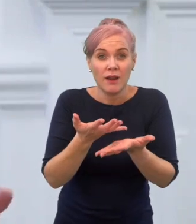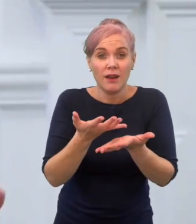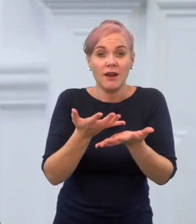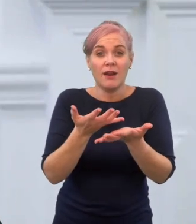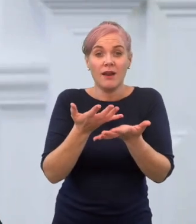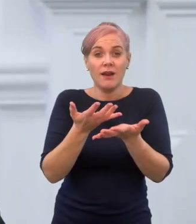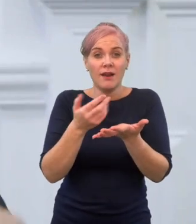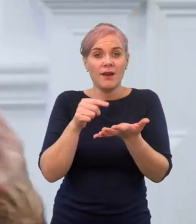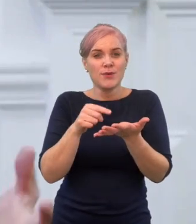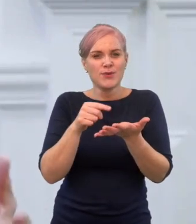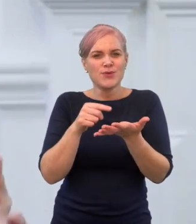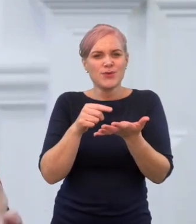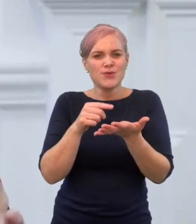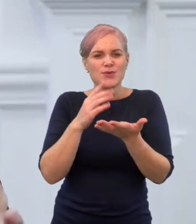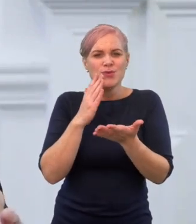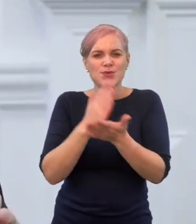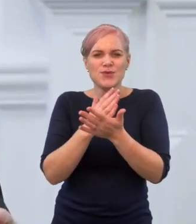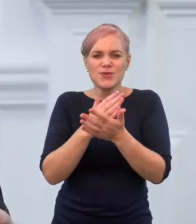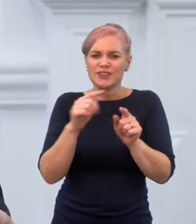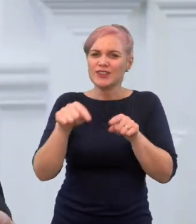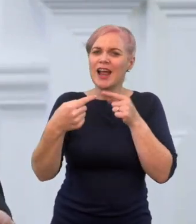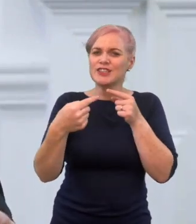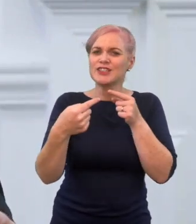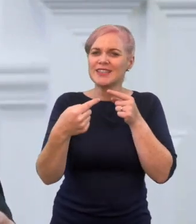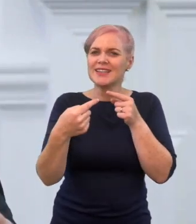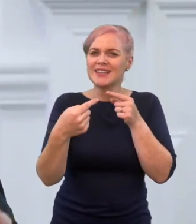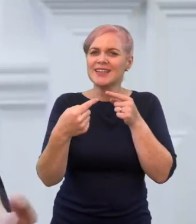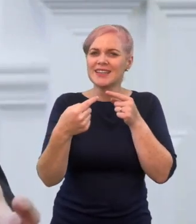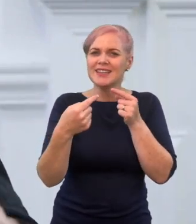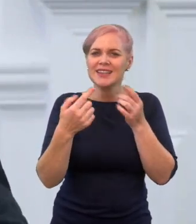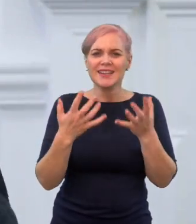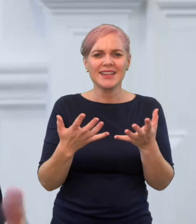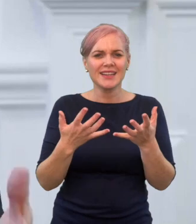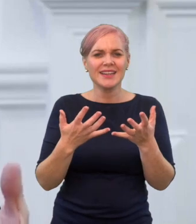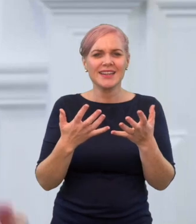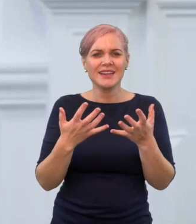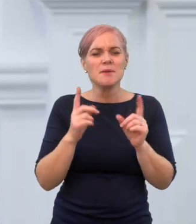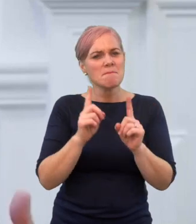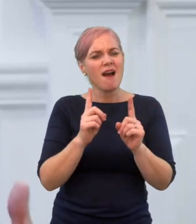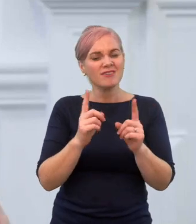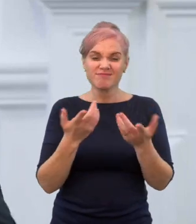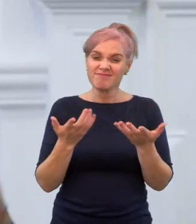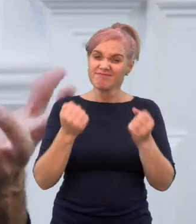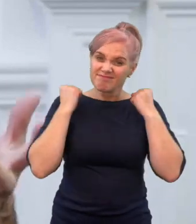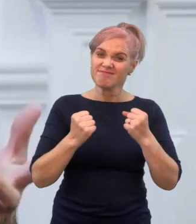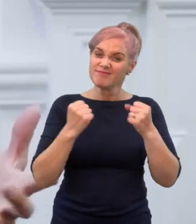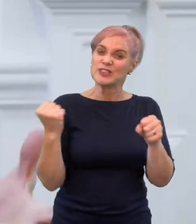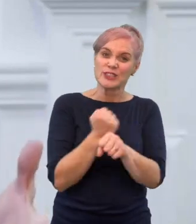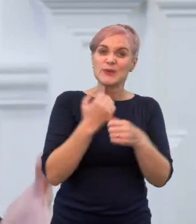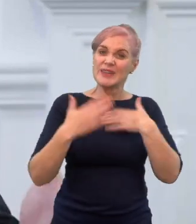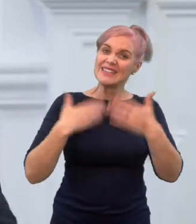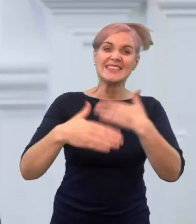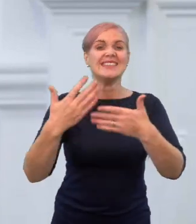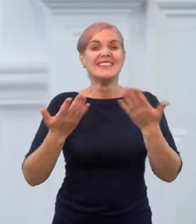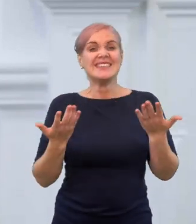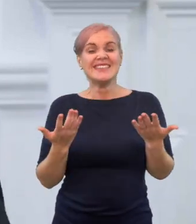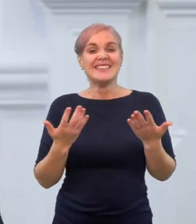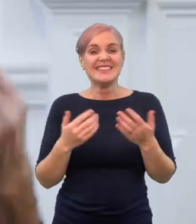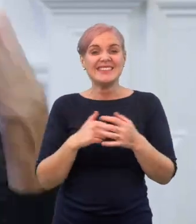moments to get those emotional, you know, get that emotional clarity across is challenging. But